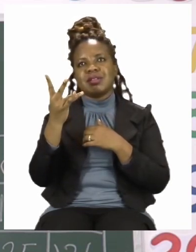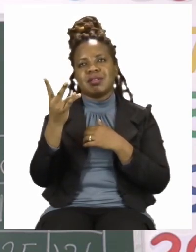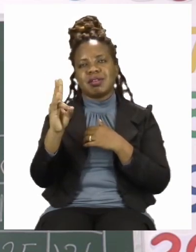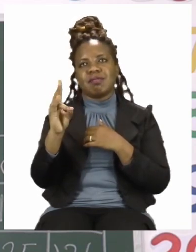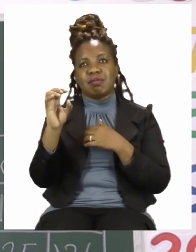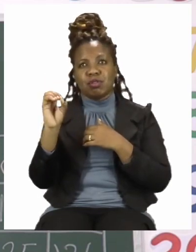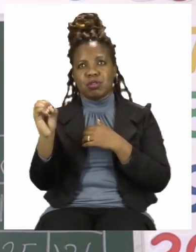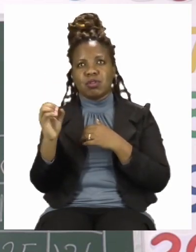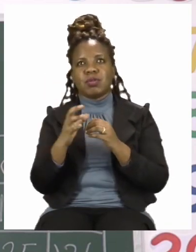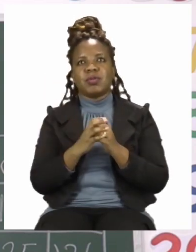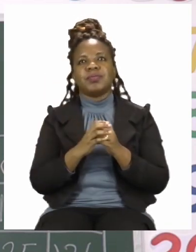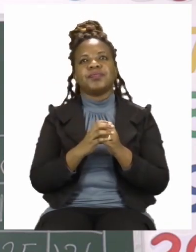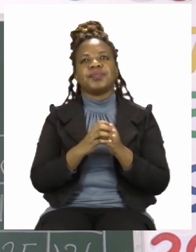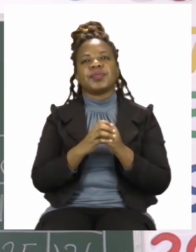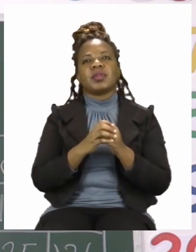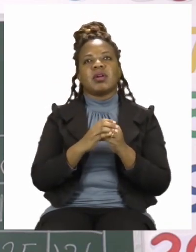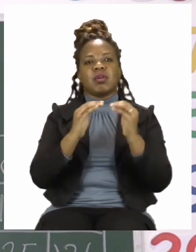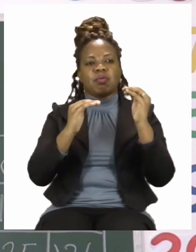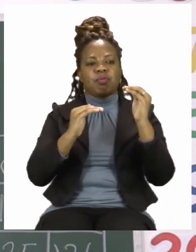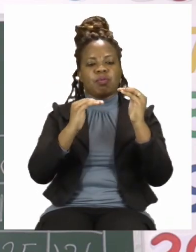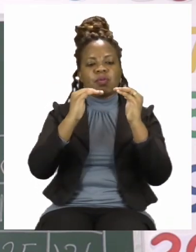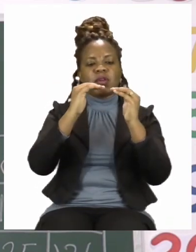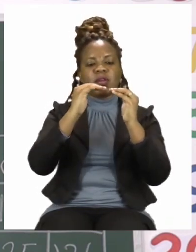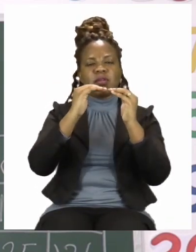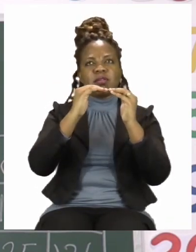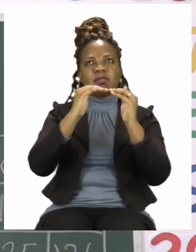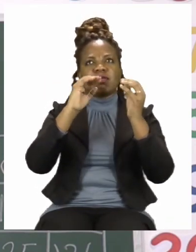between 101 and